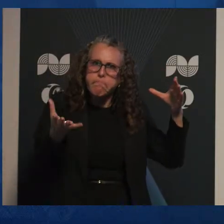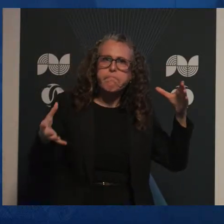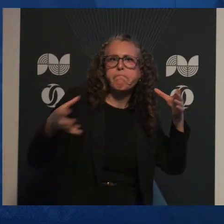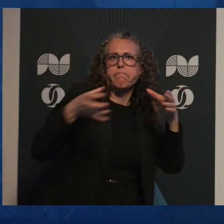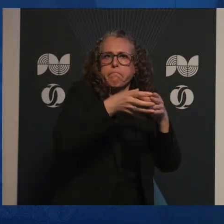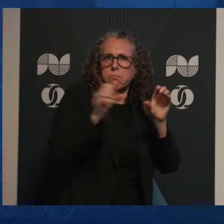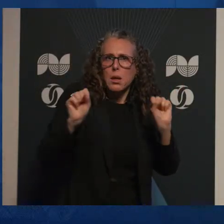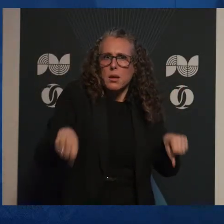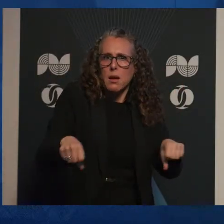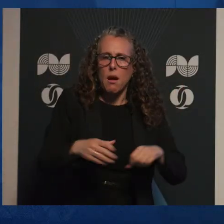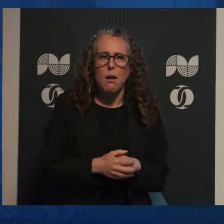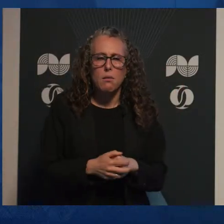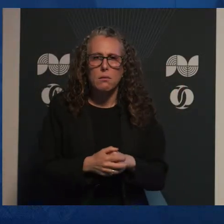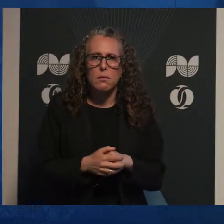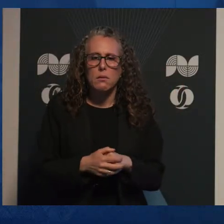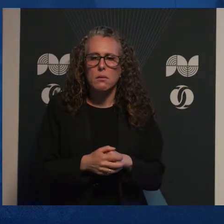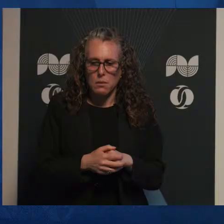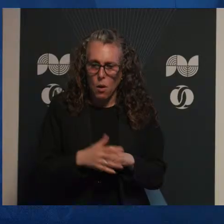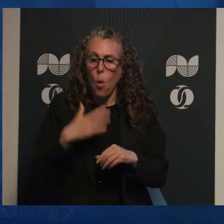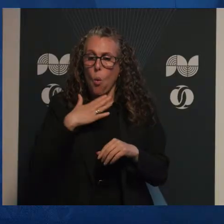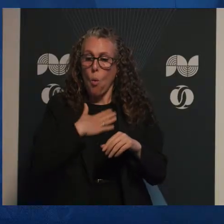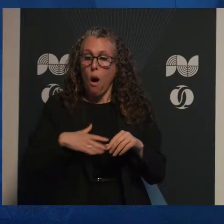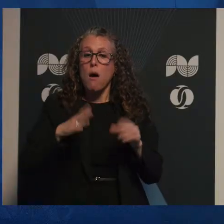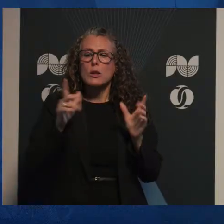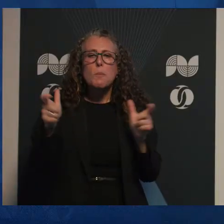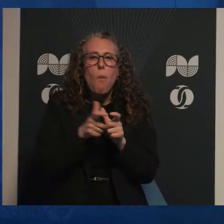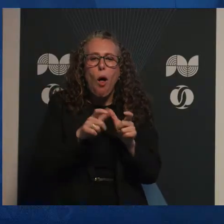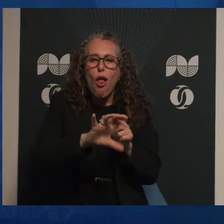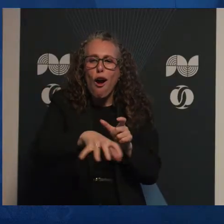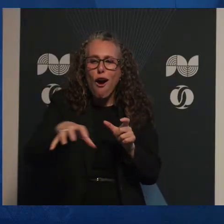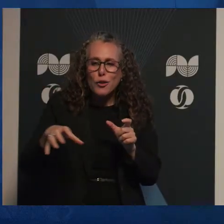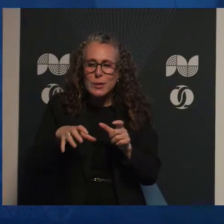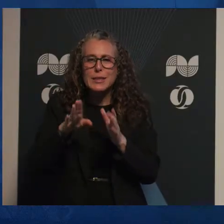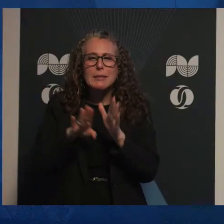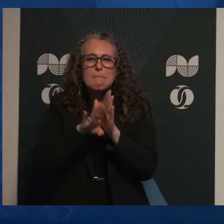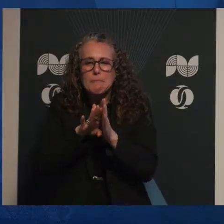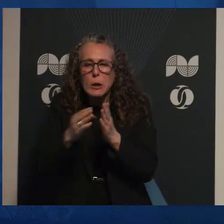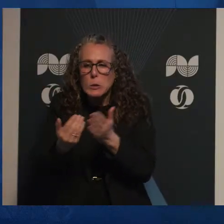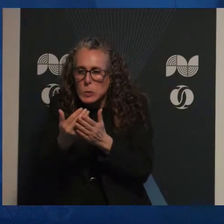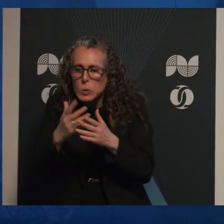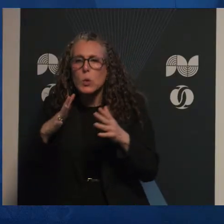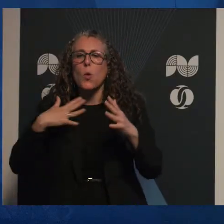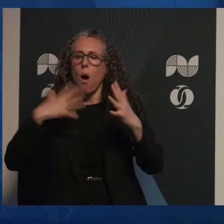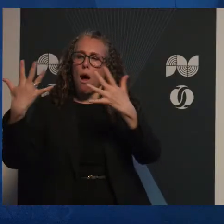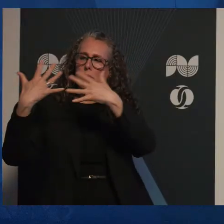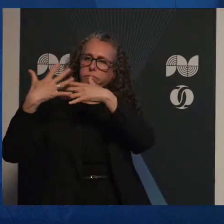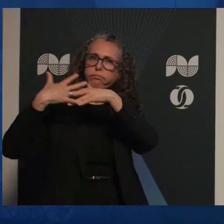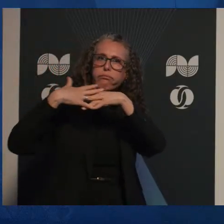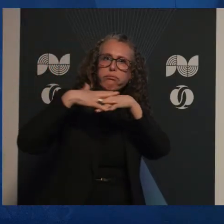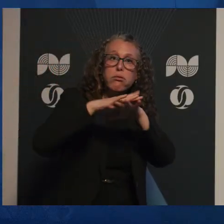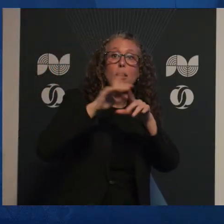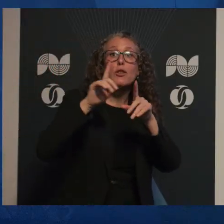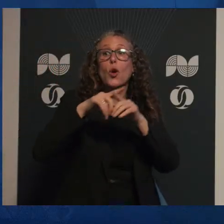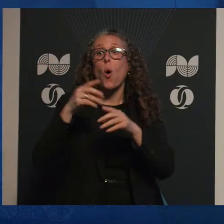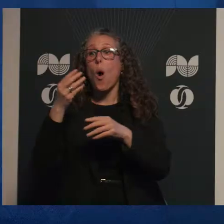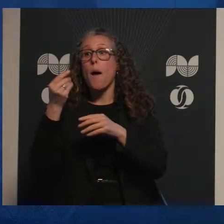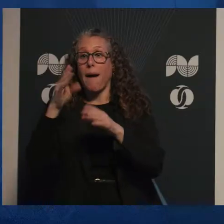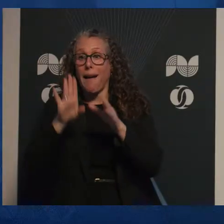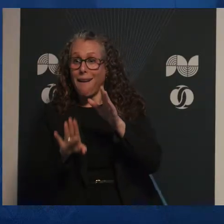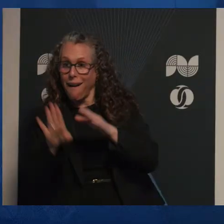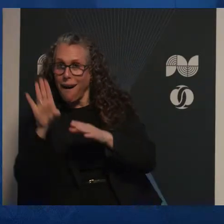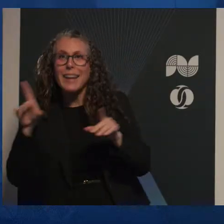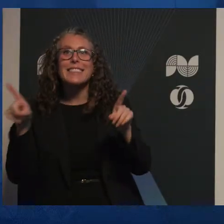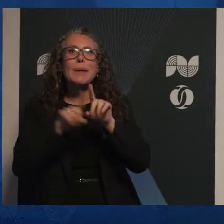belief that integration into the global economy, economic liberalism and democracy would all go hand in hand in a sort of